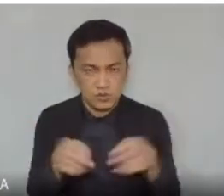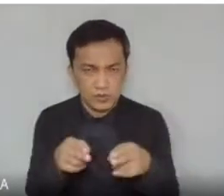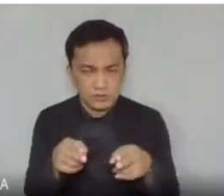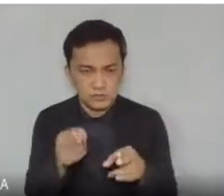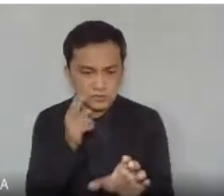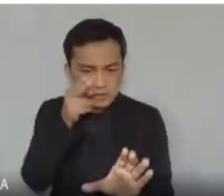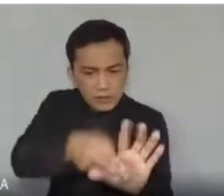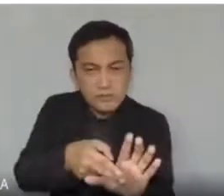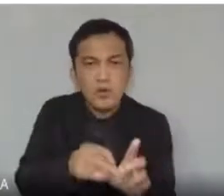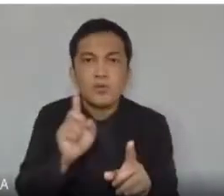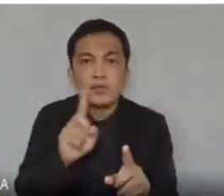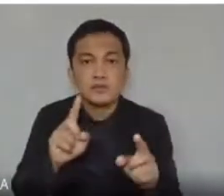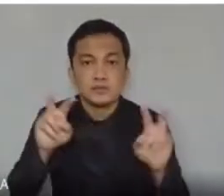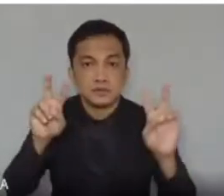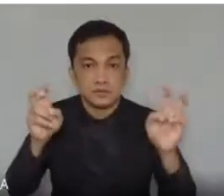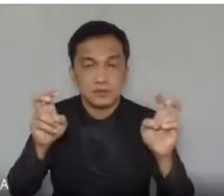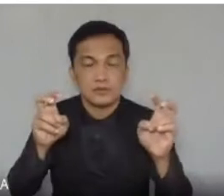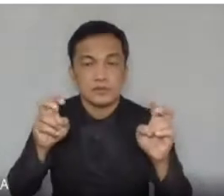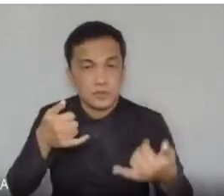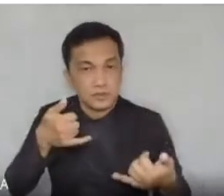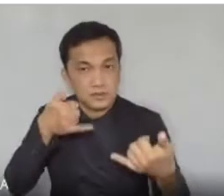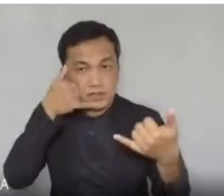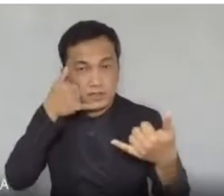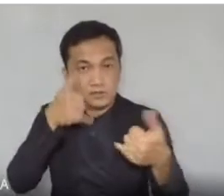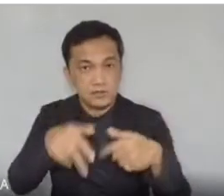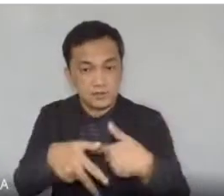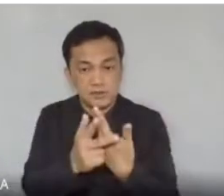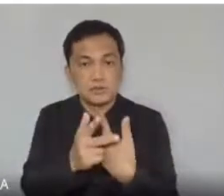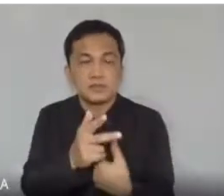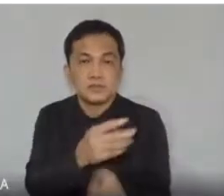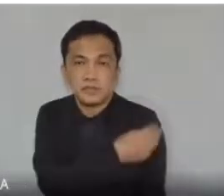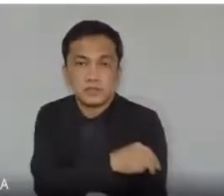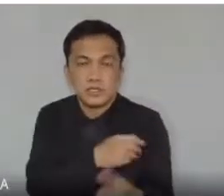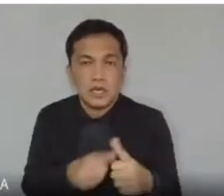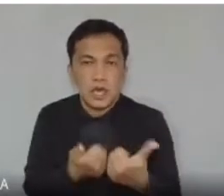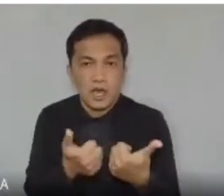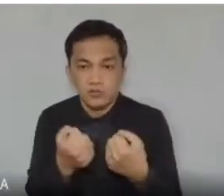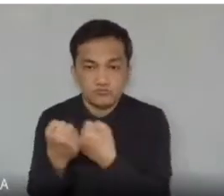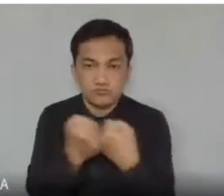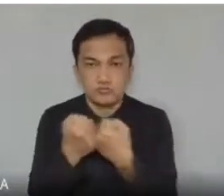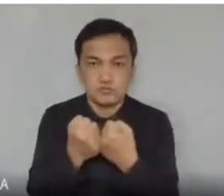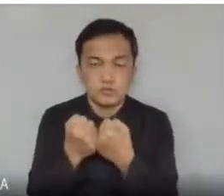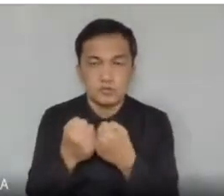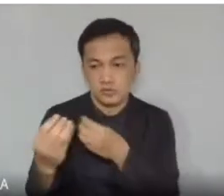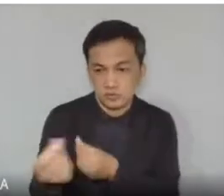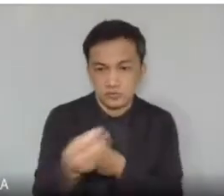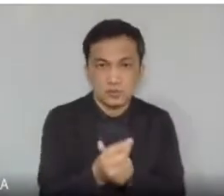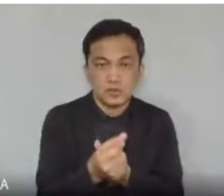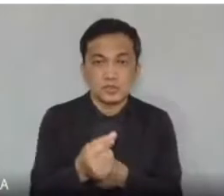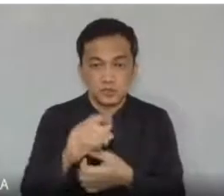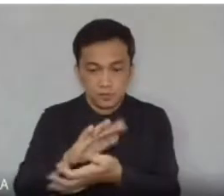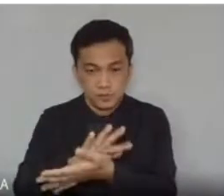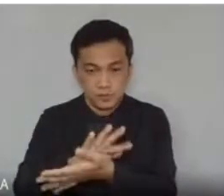We want to share with you, for example, the potential role of telemedicine in COVID-19 response